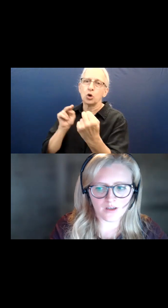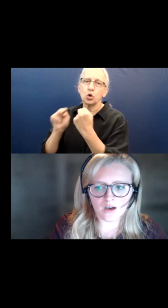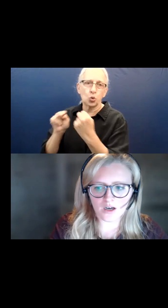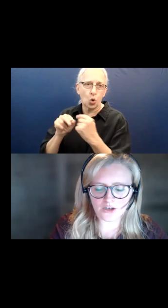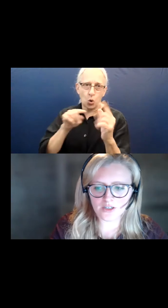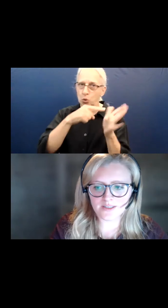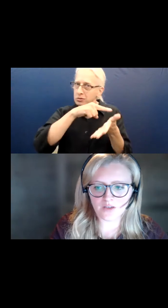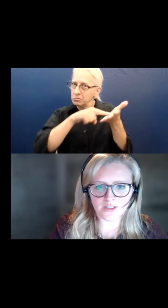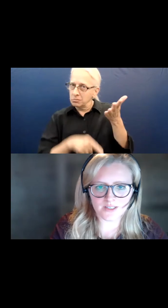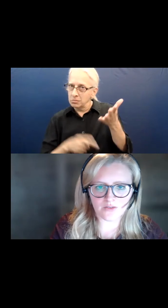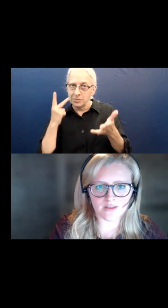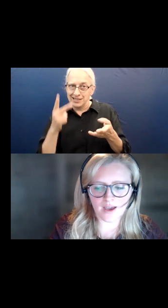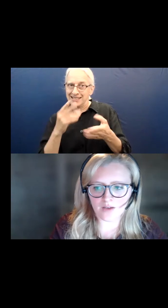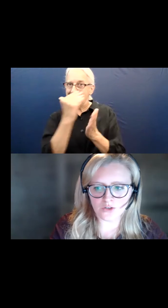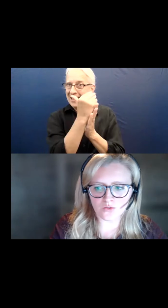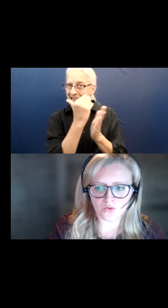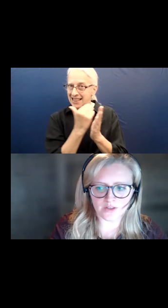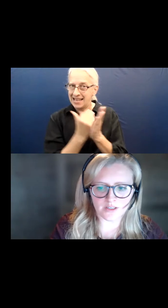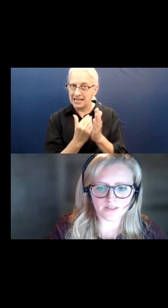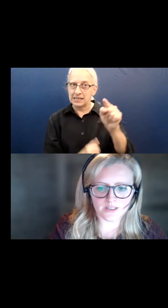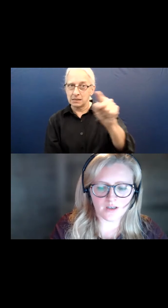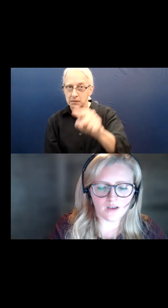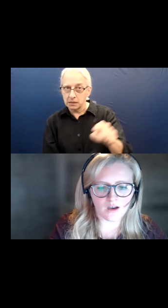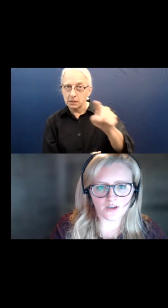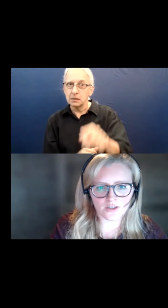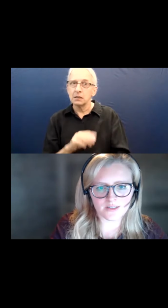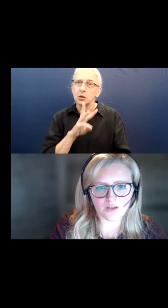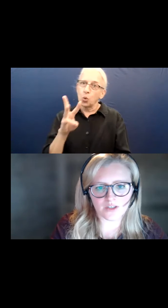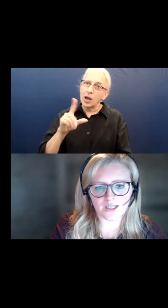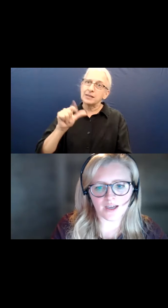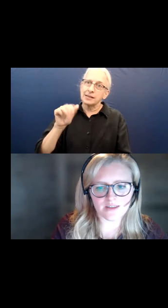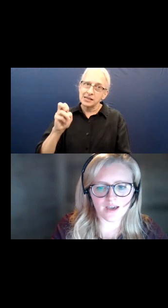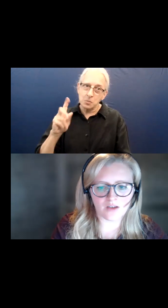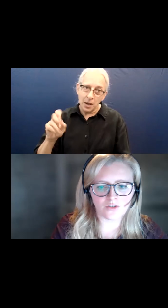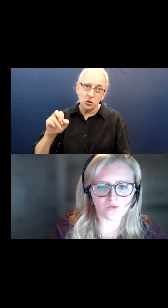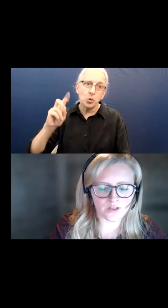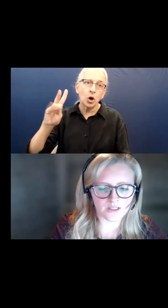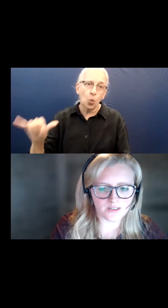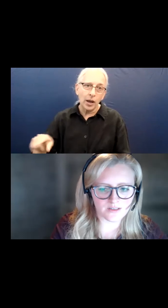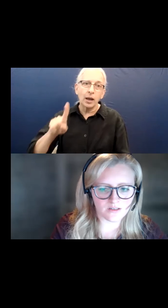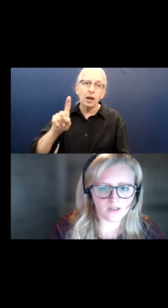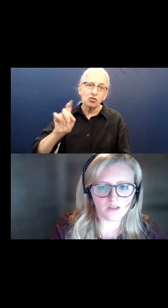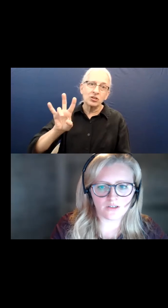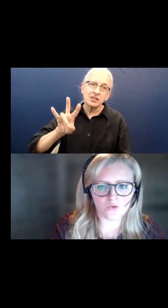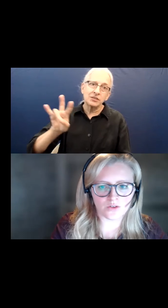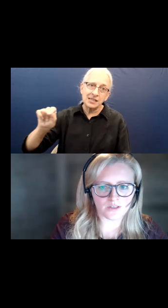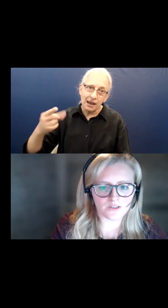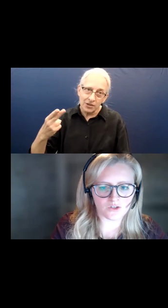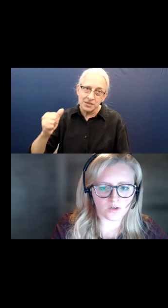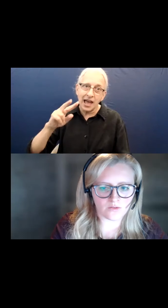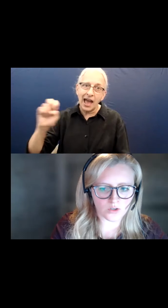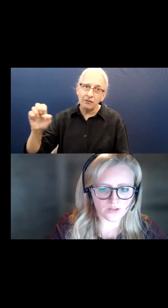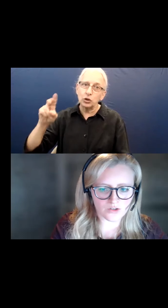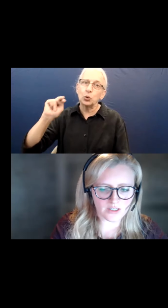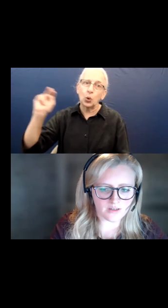Parkway, 177th Avenue Northeast, 179th Avenue Northeast,